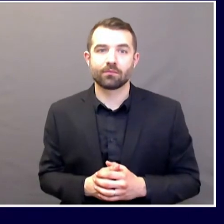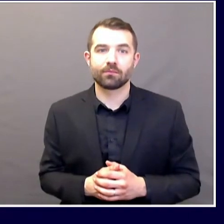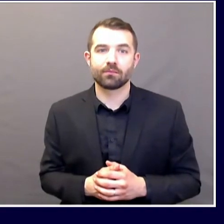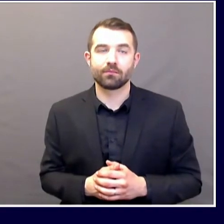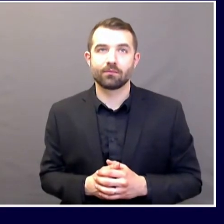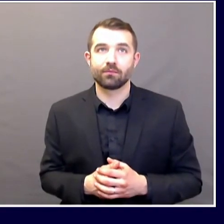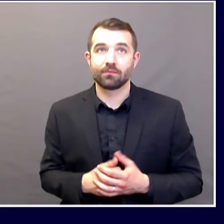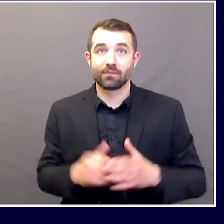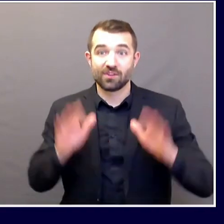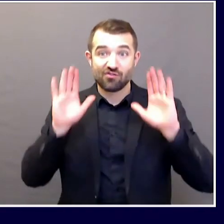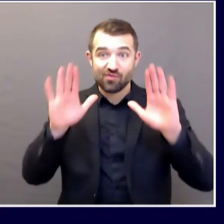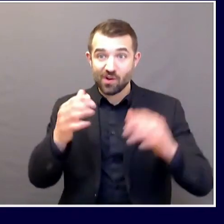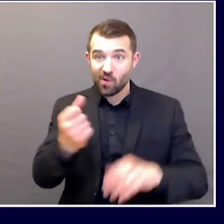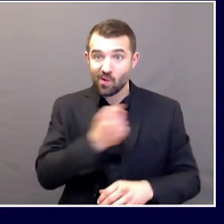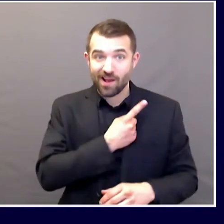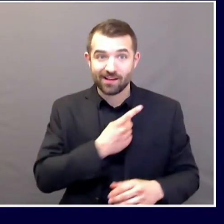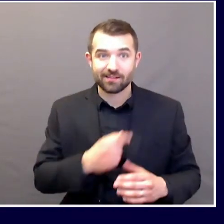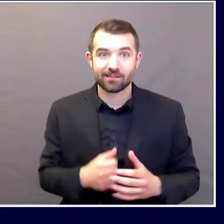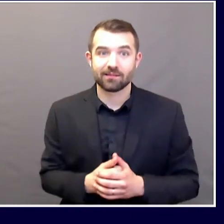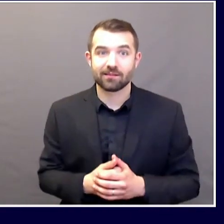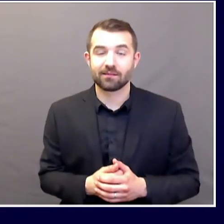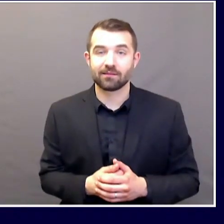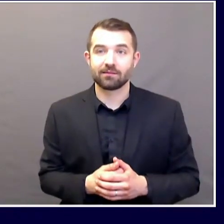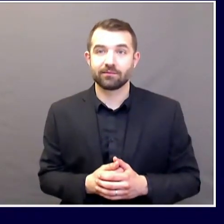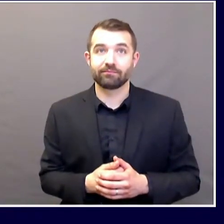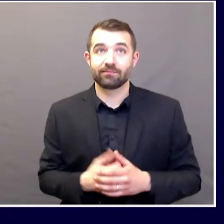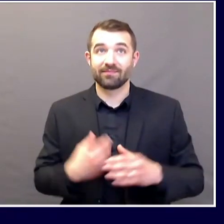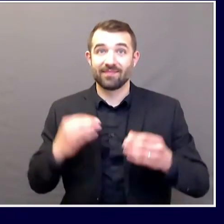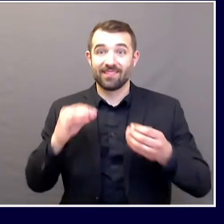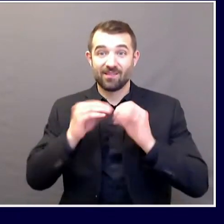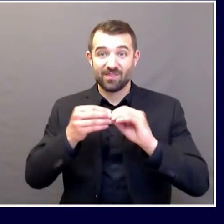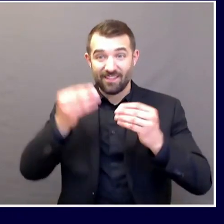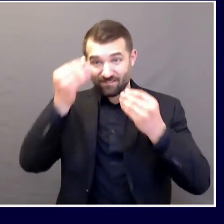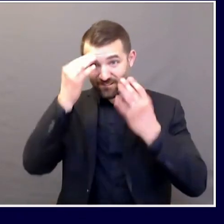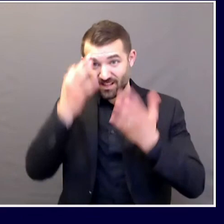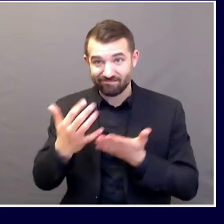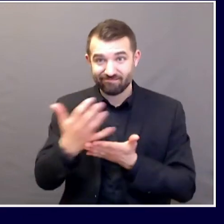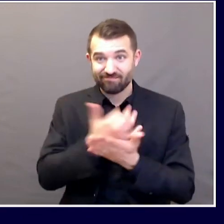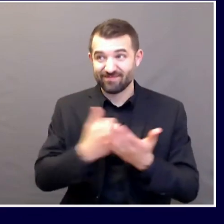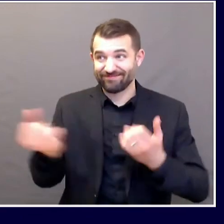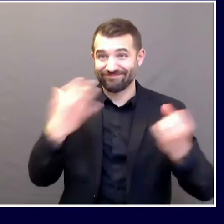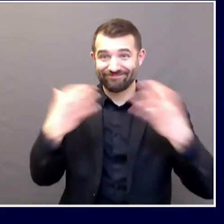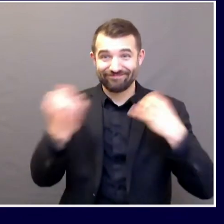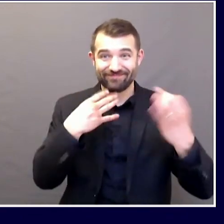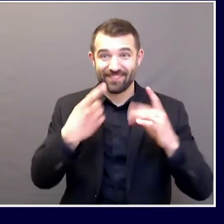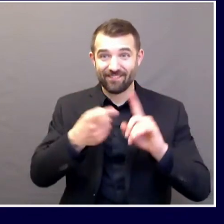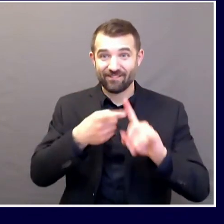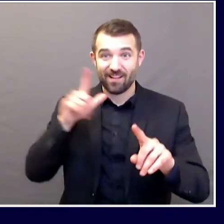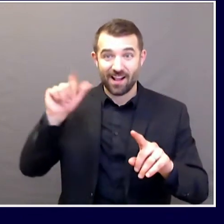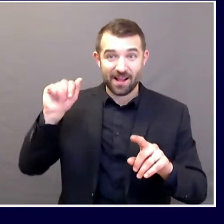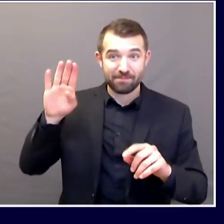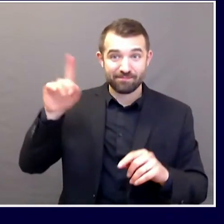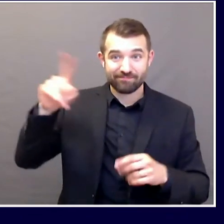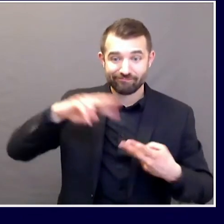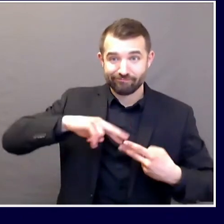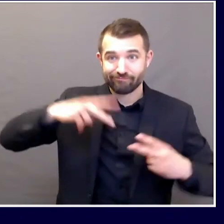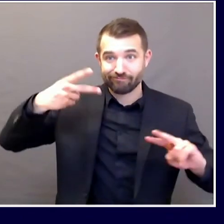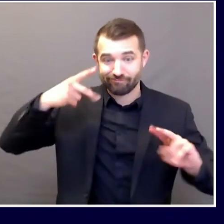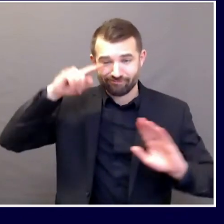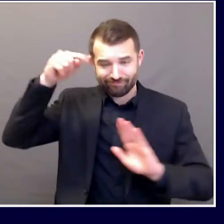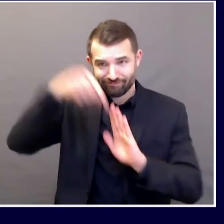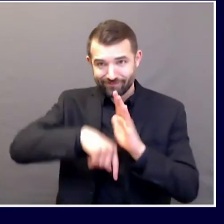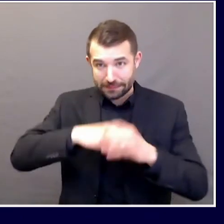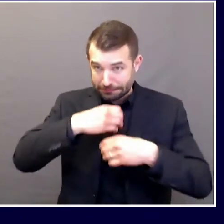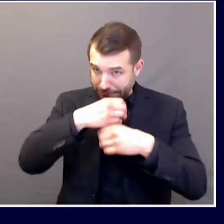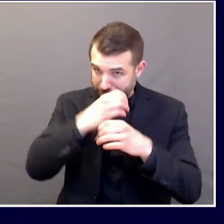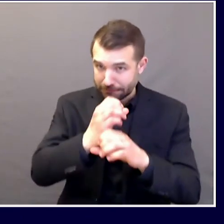just been reported in from the laboratories, now a network of laboratories that are doing the sequencing. So here's where we